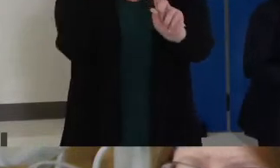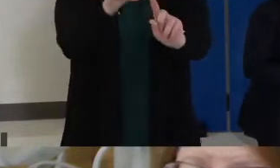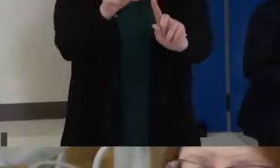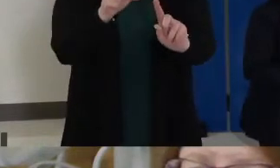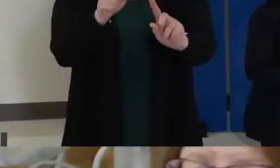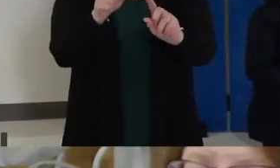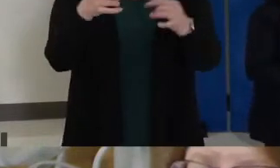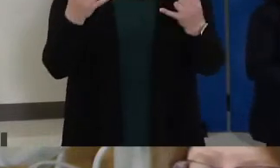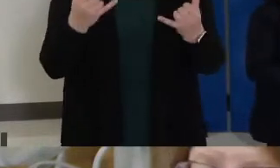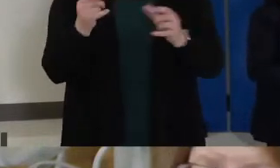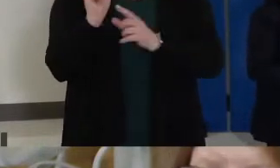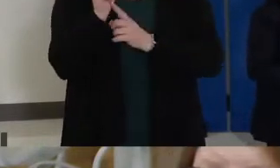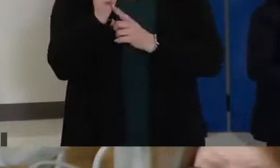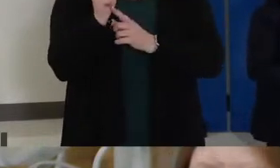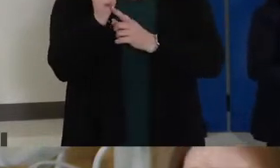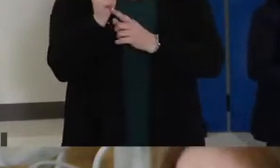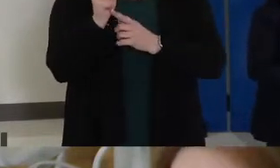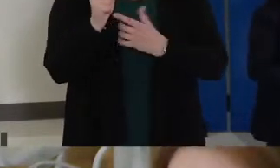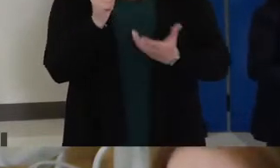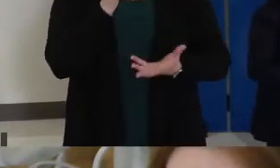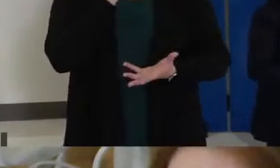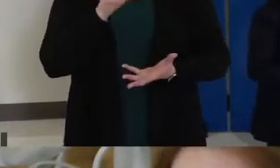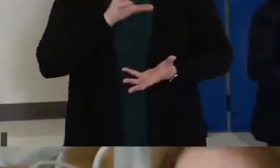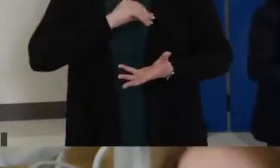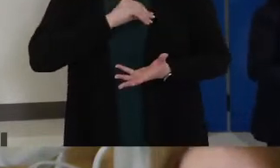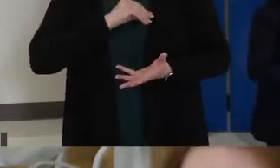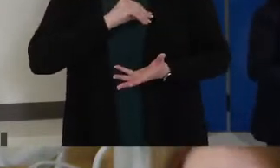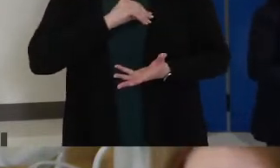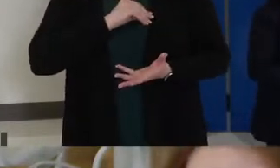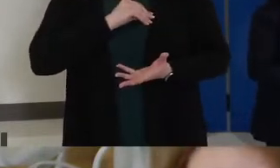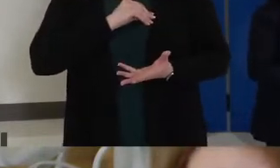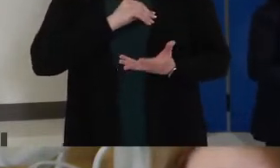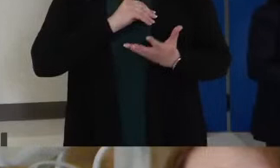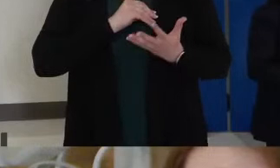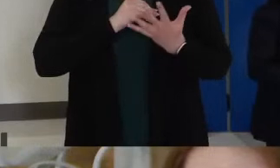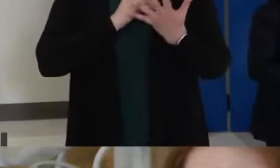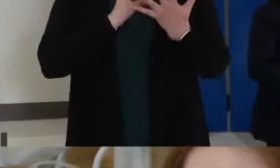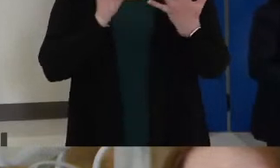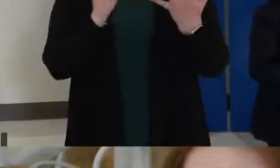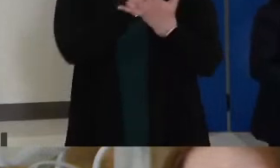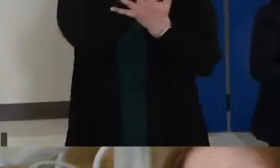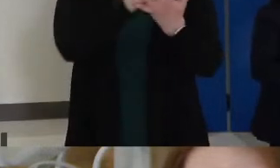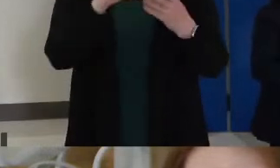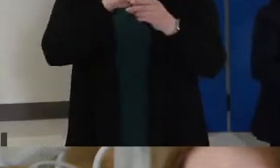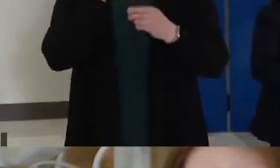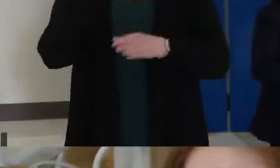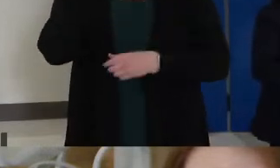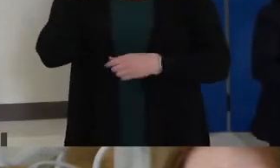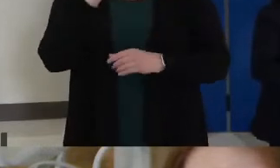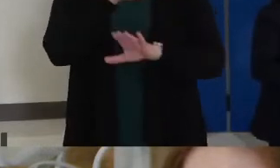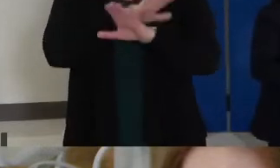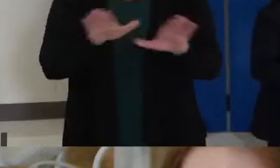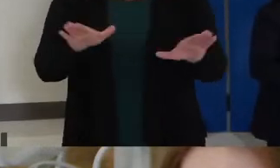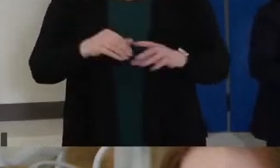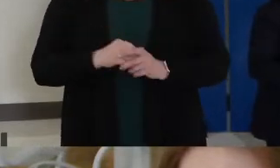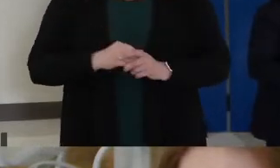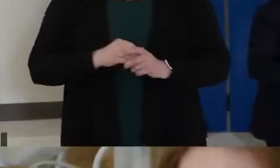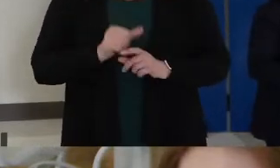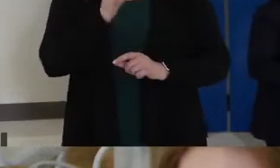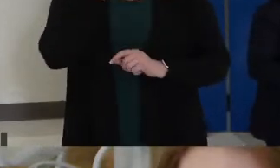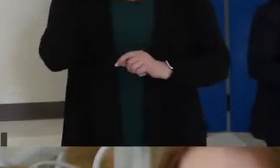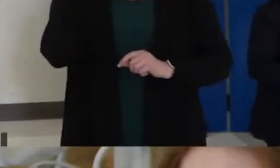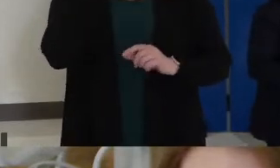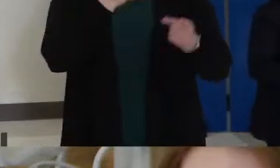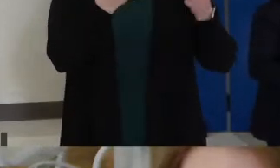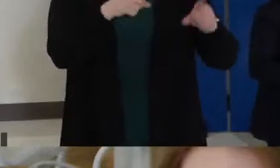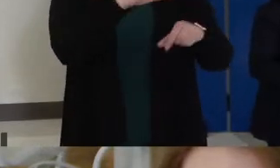we're in. It's unacceptable what we're dealing with at scale now in the state of California, not only in terms of what's happening on the